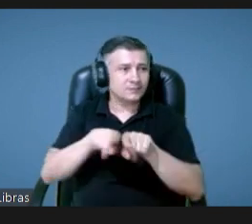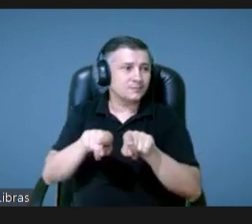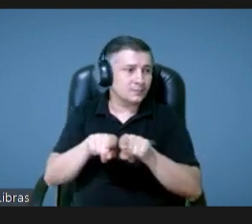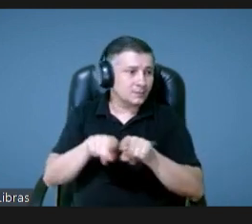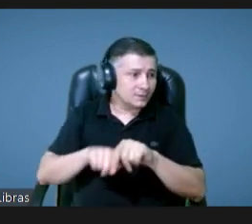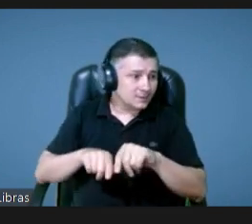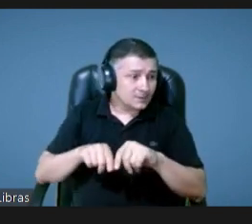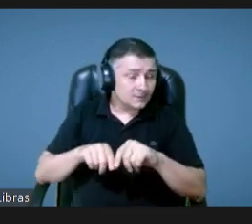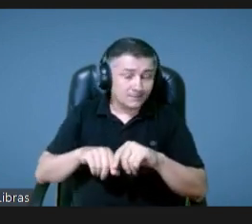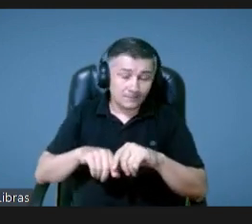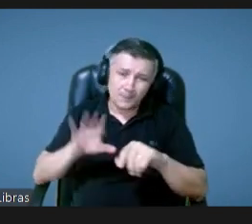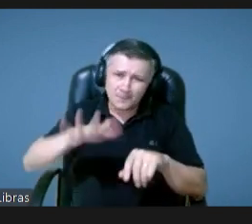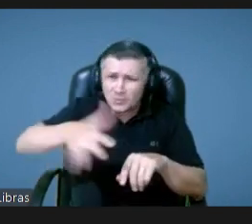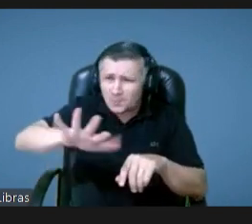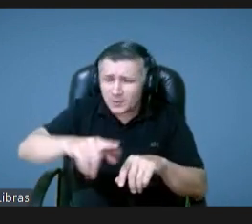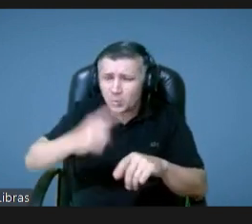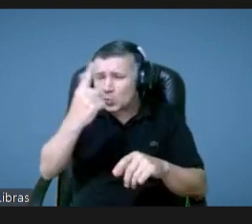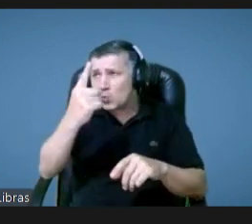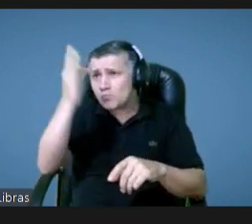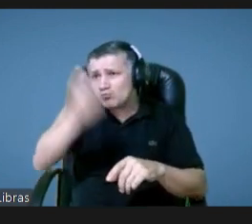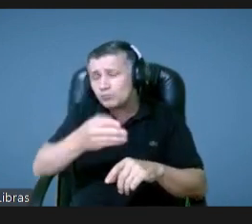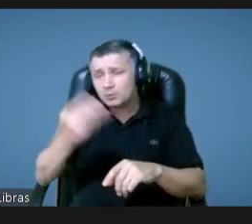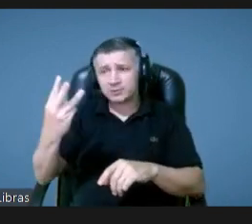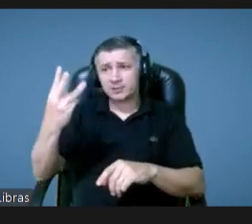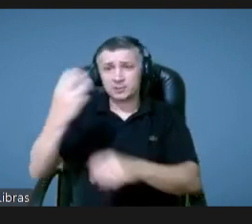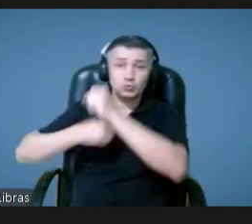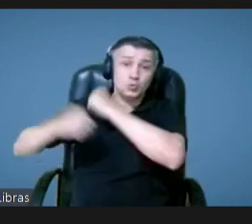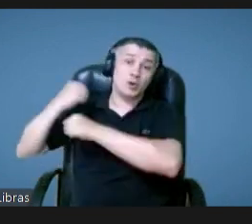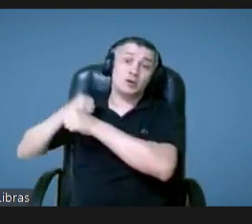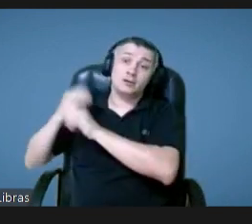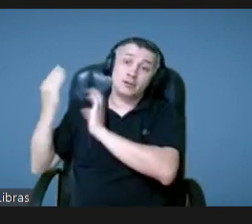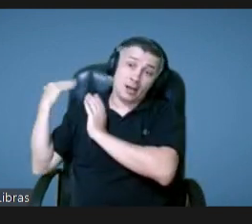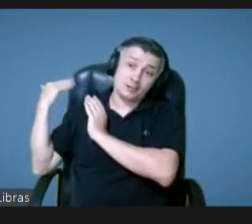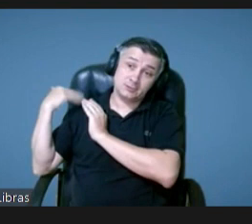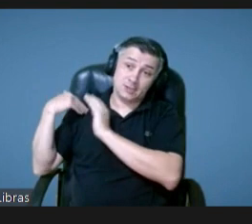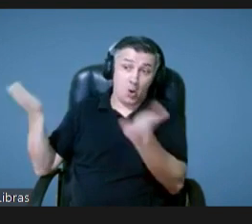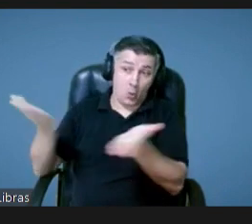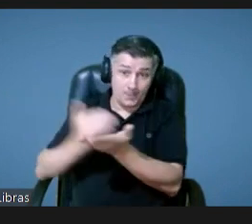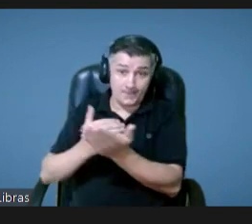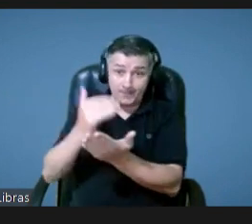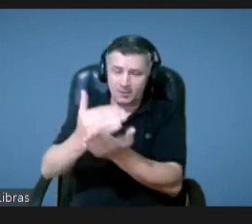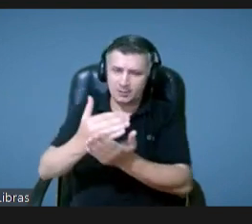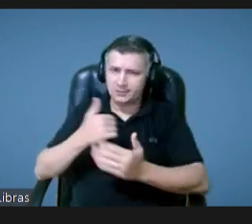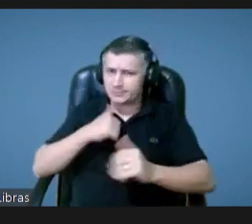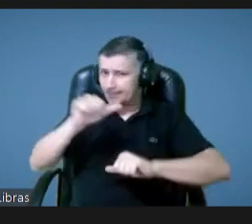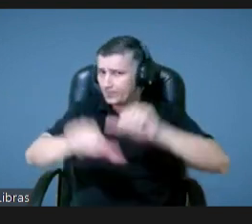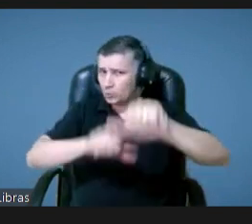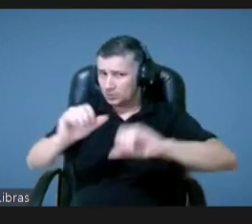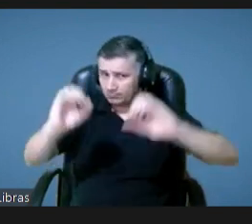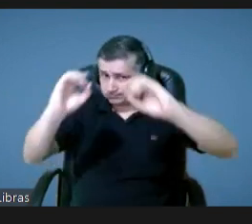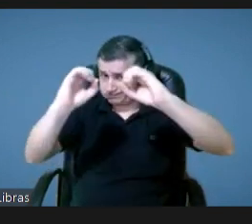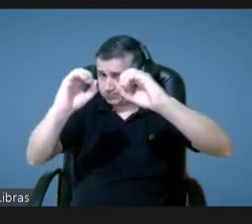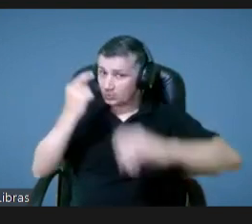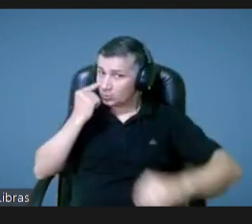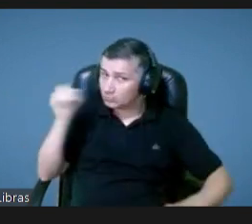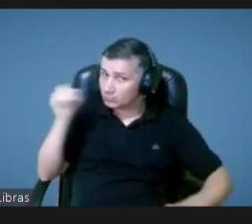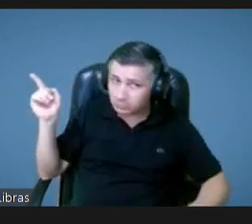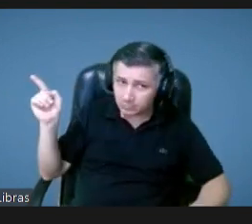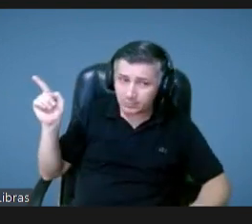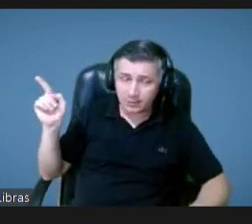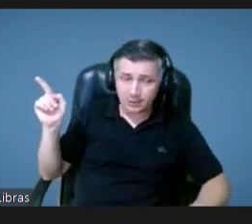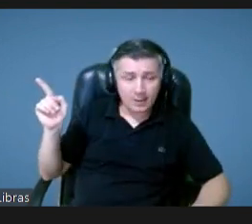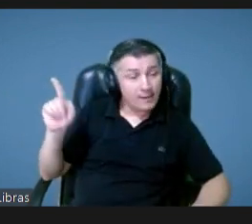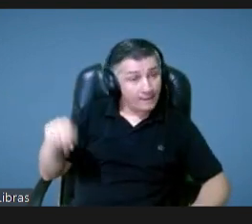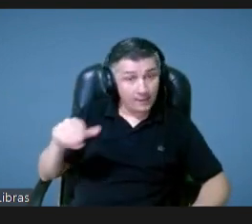this quarter, we have recognized practically 1/3 of what we did last year. So this change in the